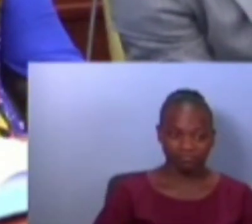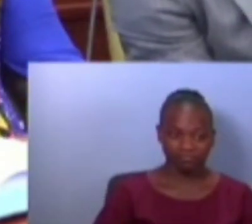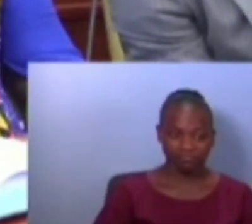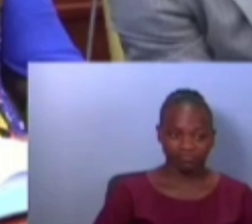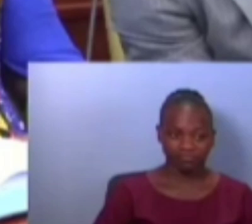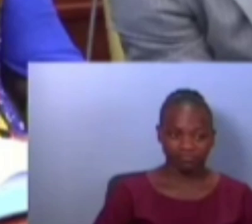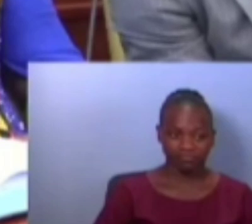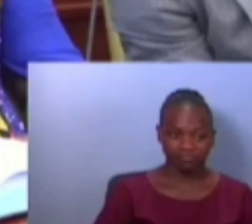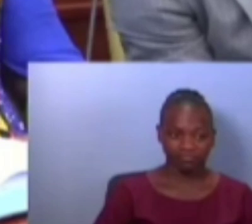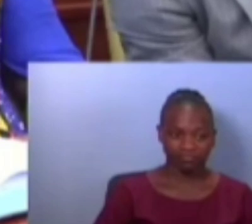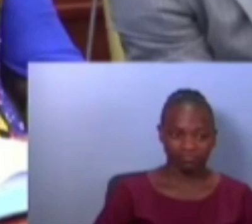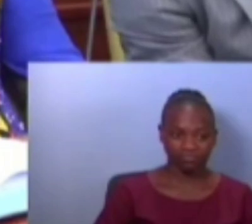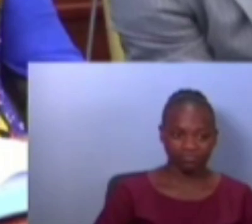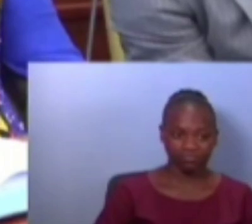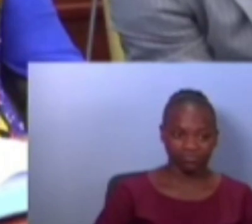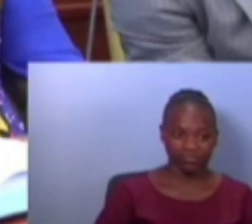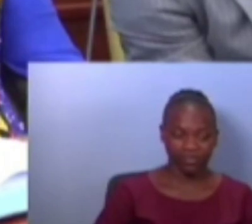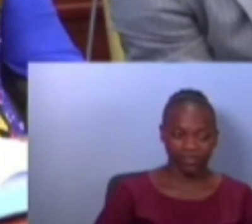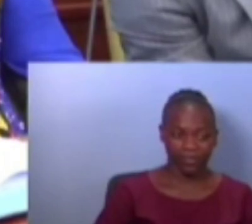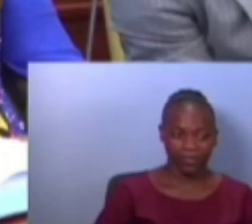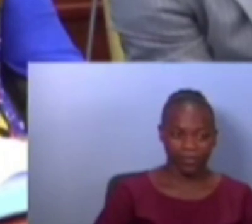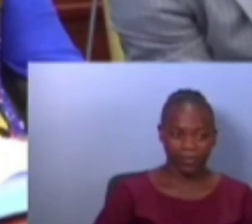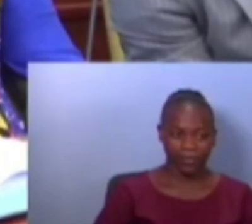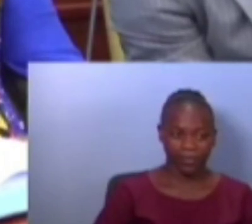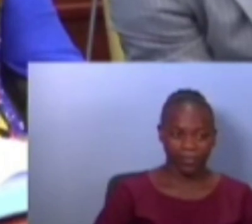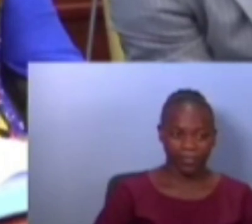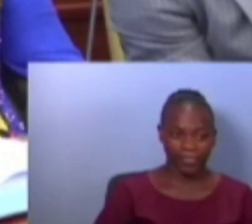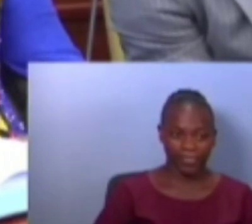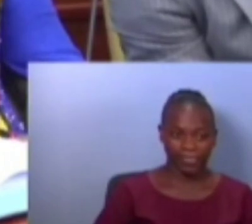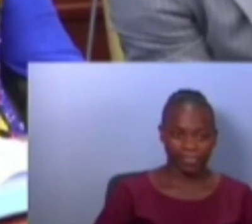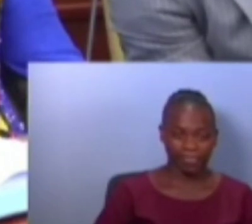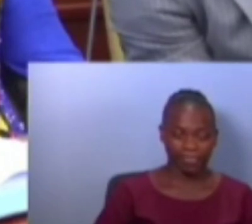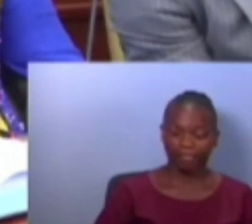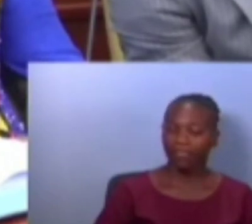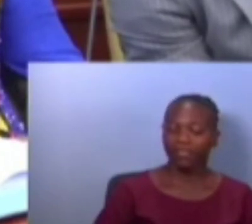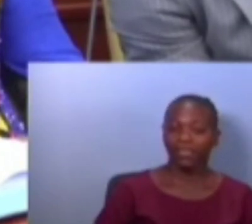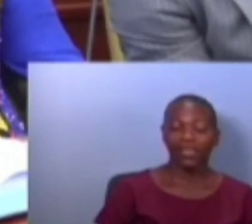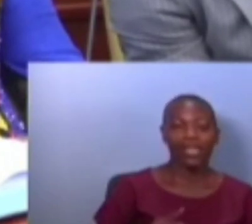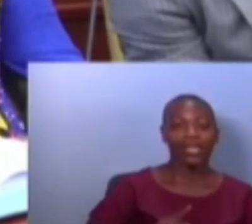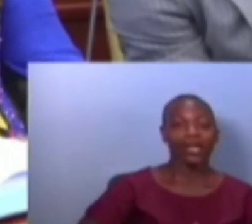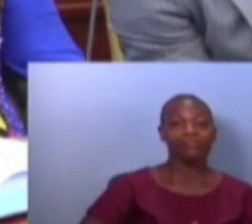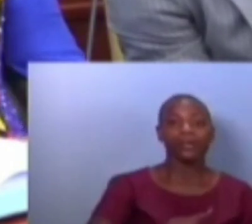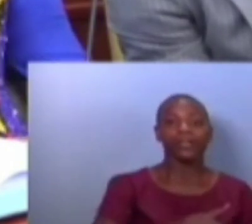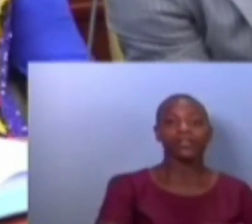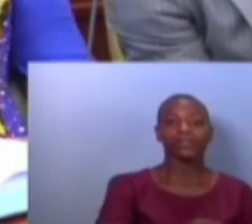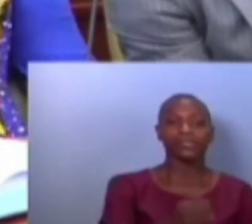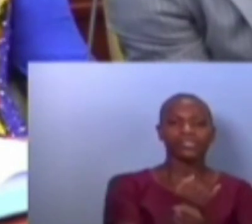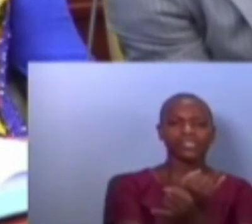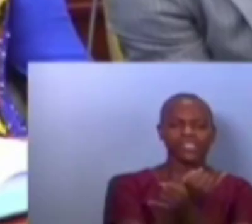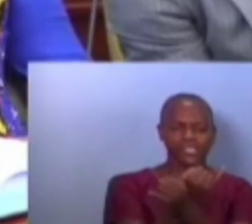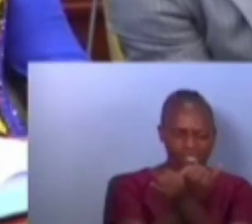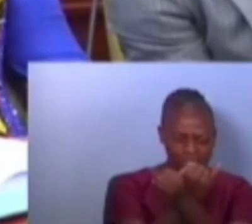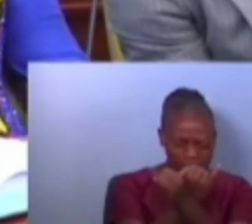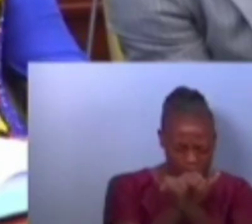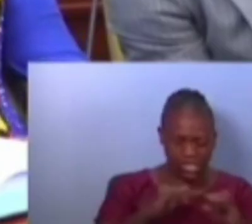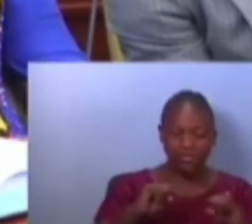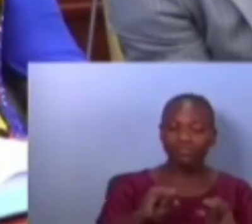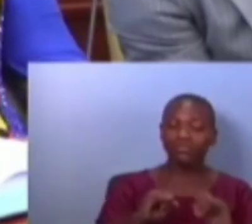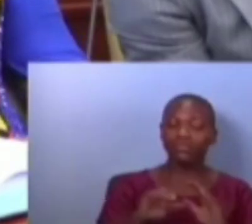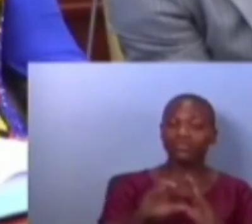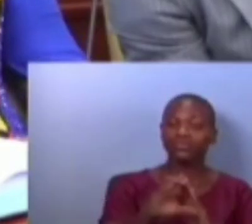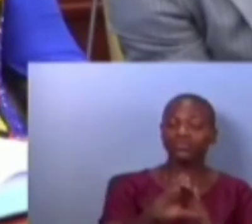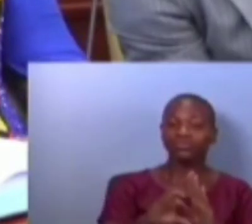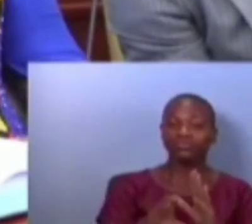this House is an independent constitutional body.